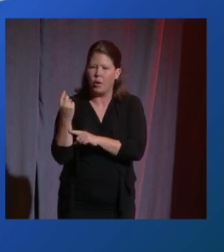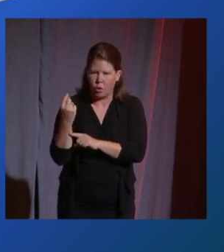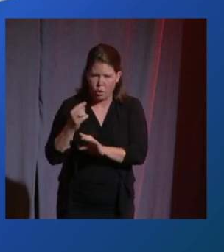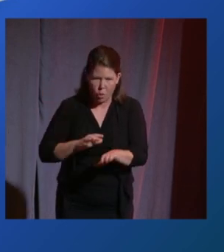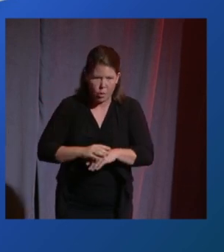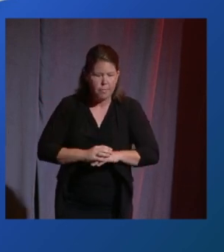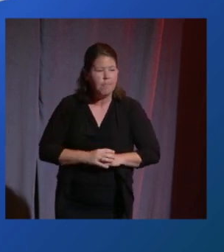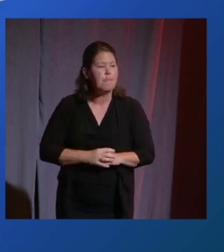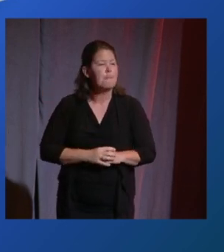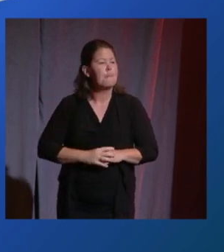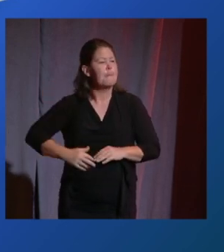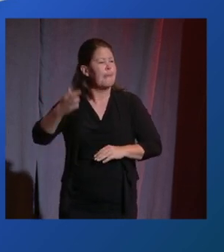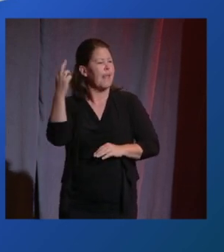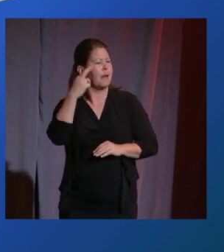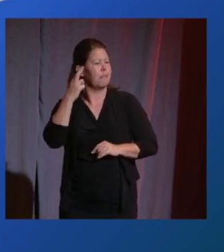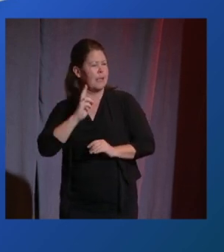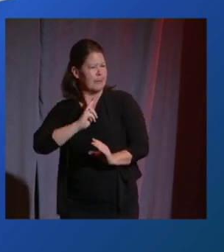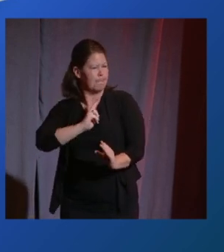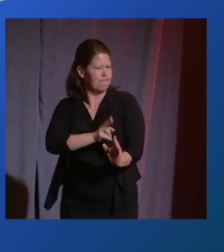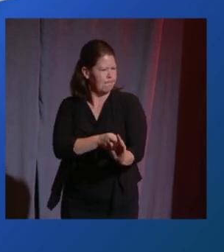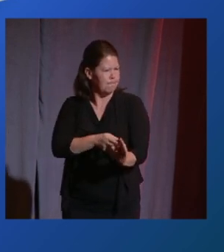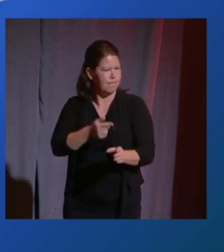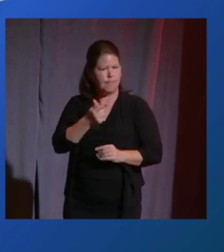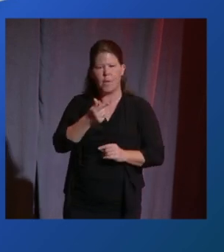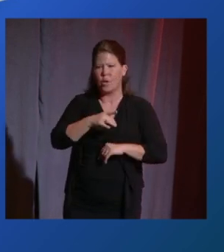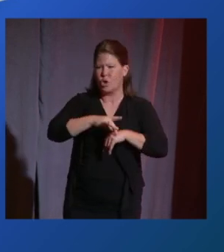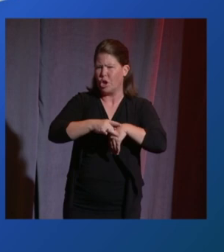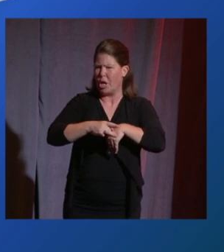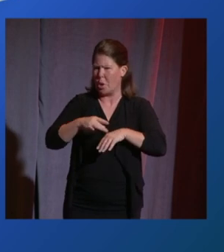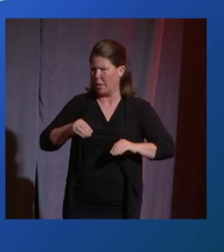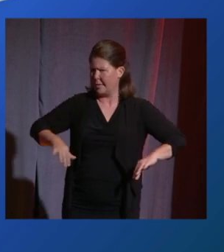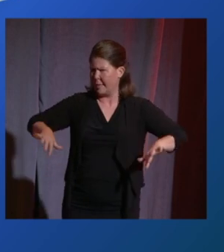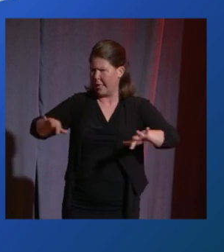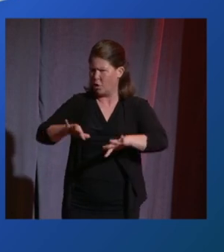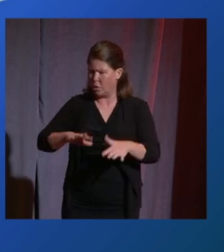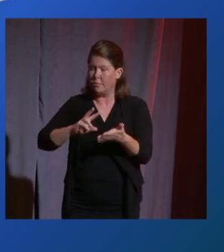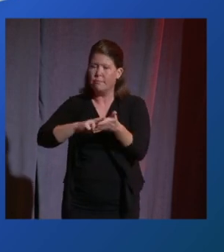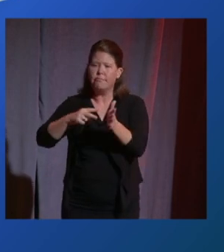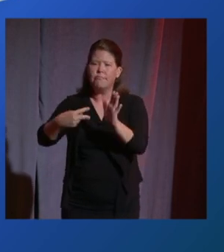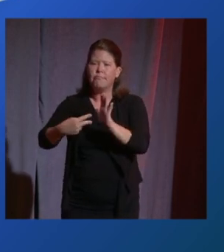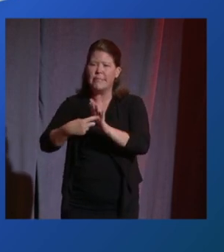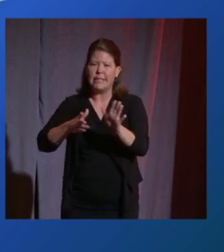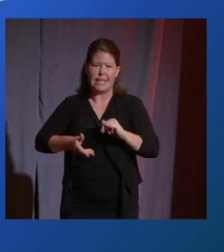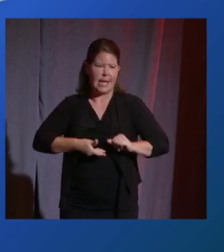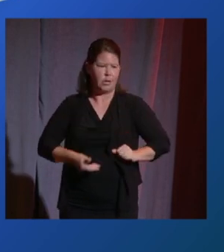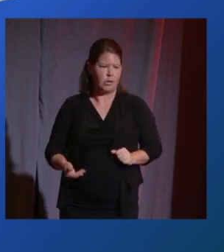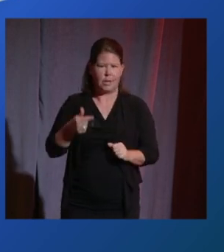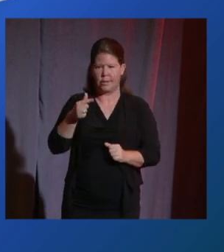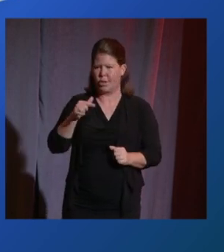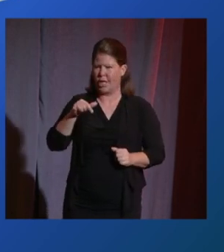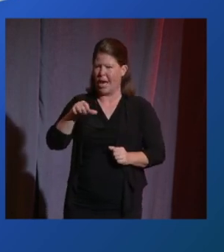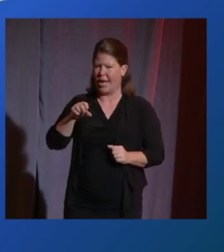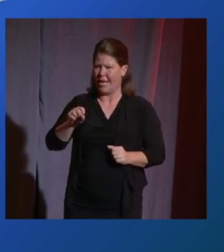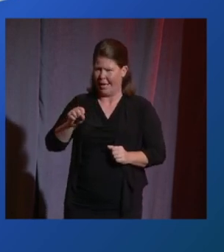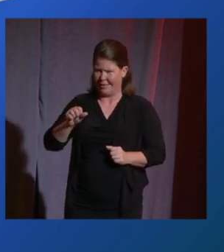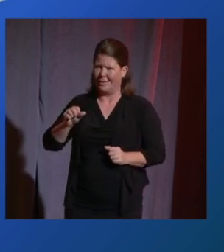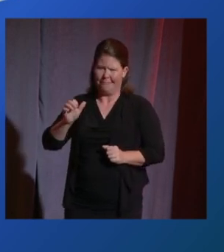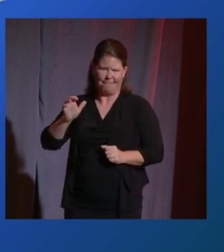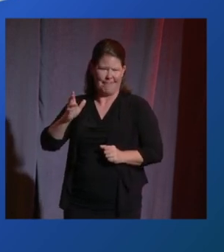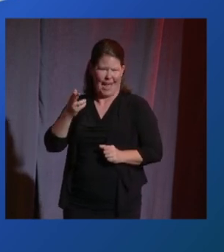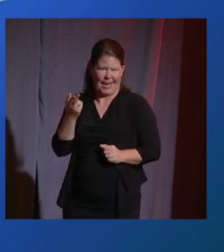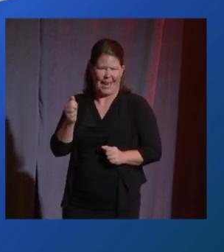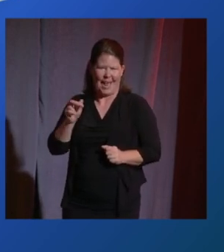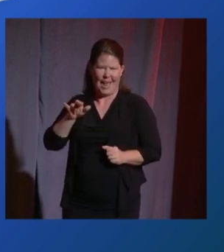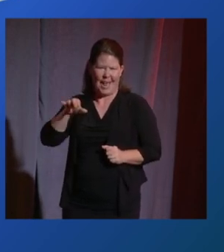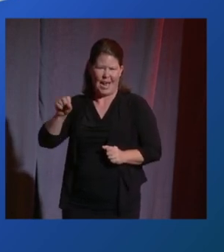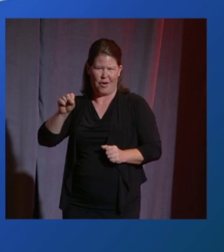geospatial was the introduction to GIS at harriso State University I'm very thankful to myma moer uh we were